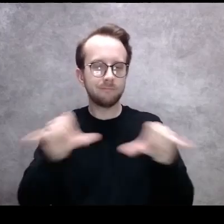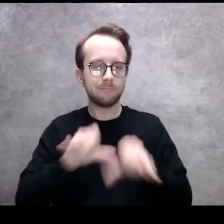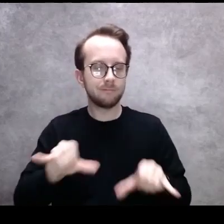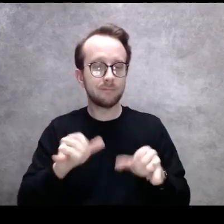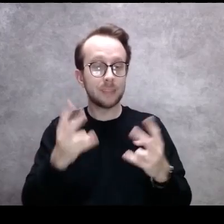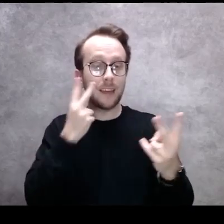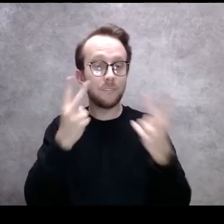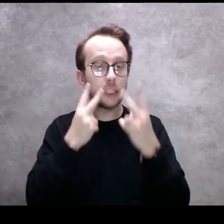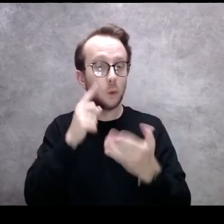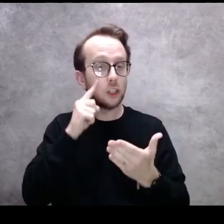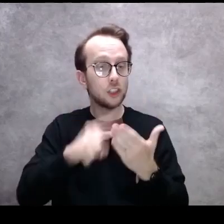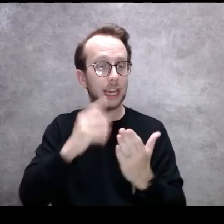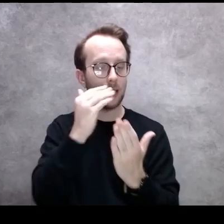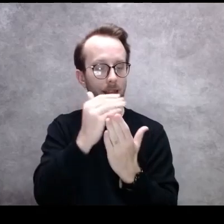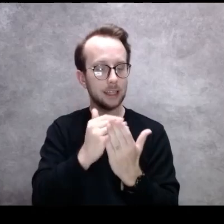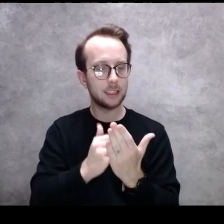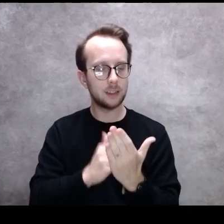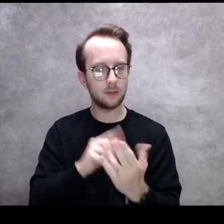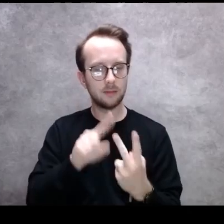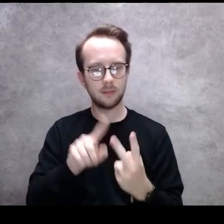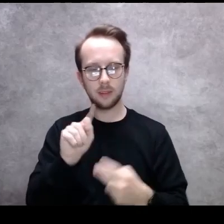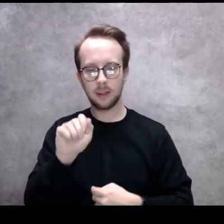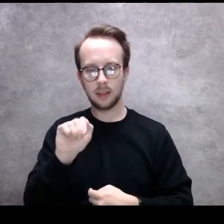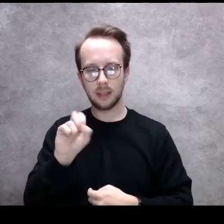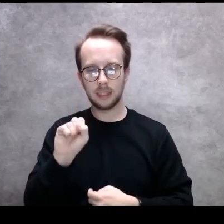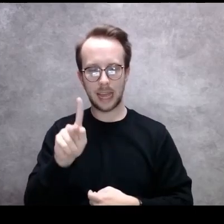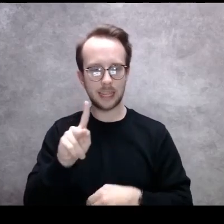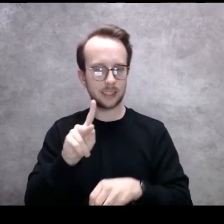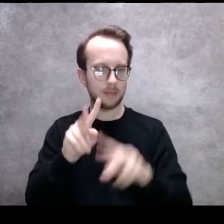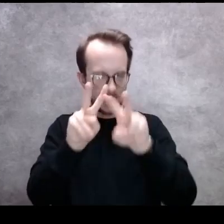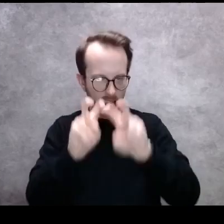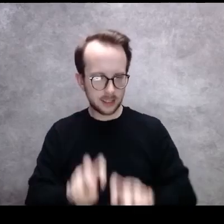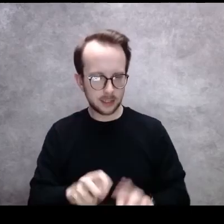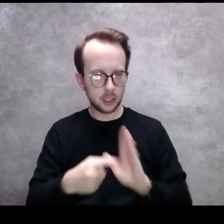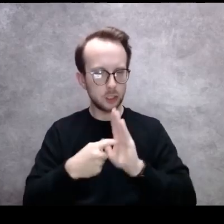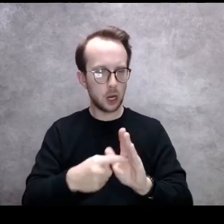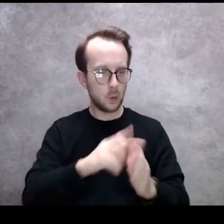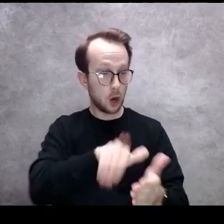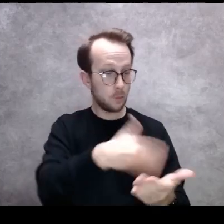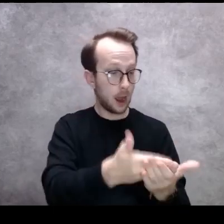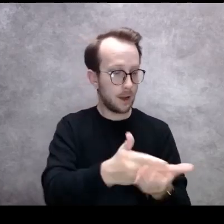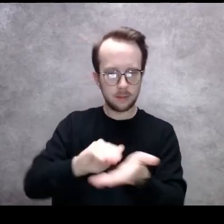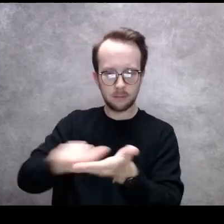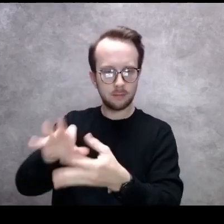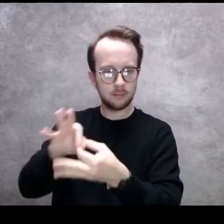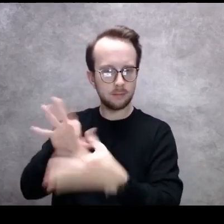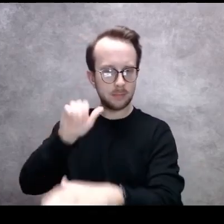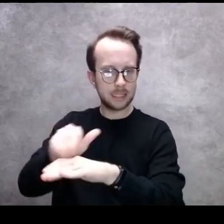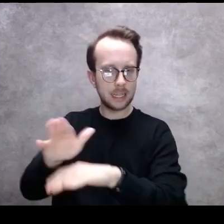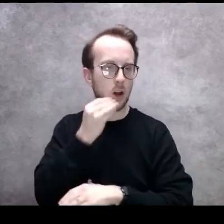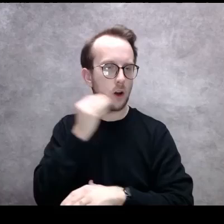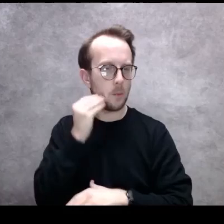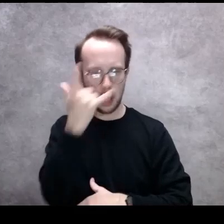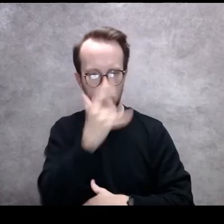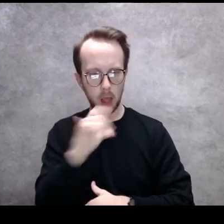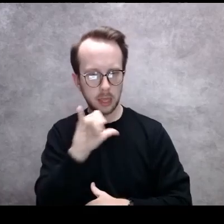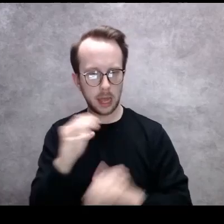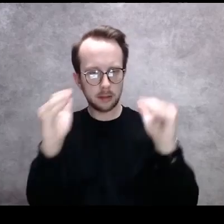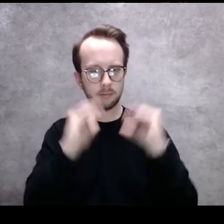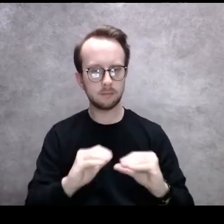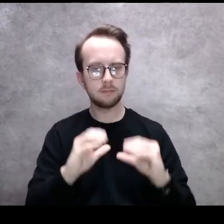or task analysis can show a student what the arrival and dismissal routines look like, how to navigate the cafeteria to get